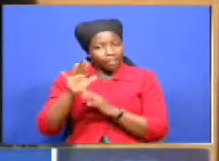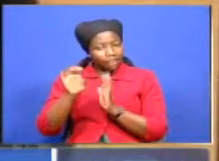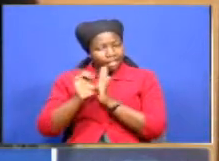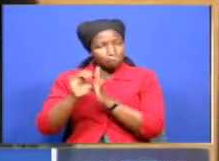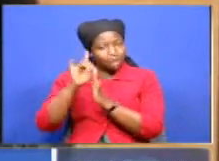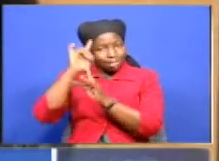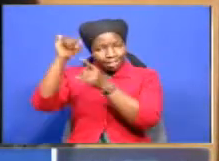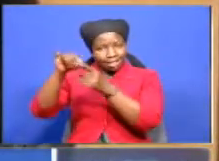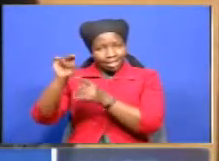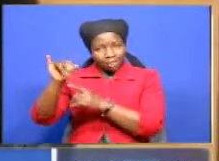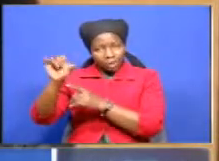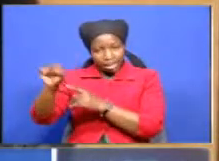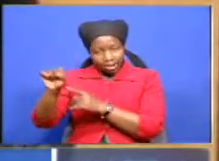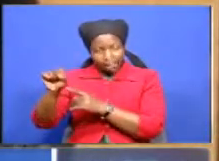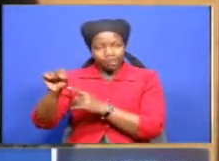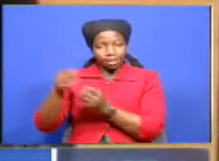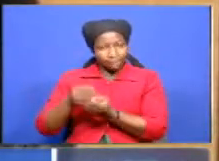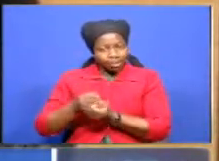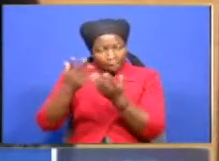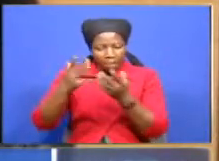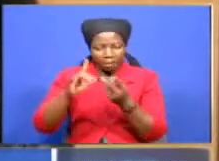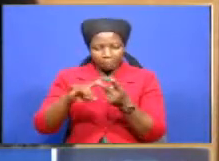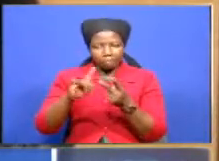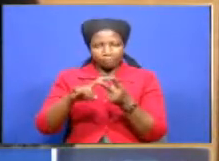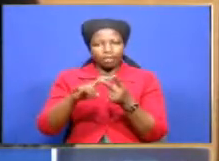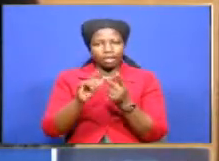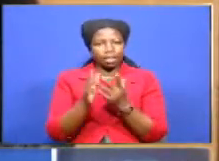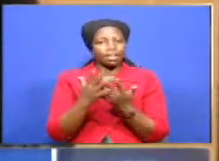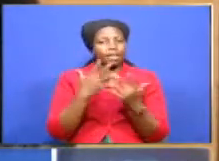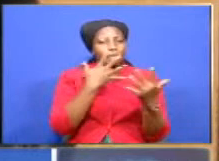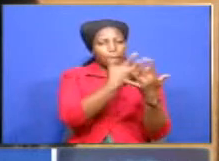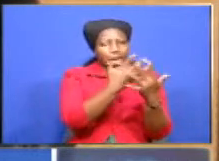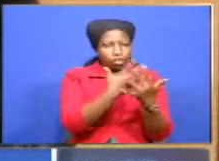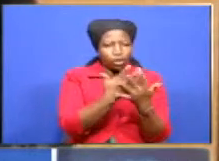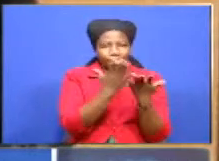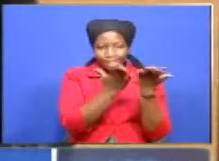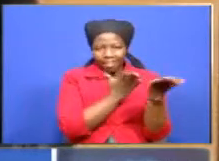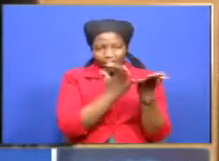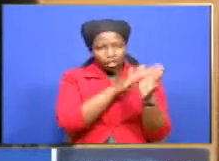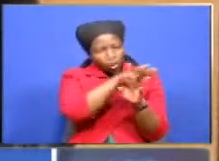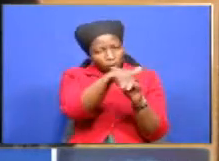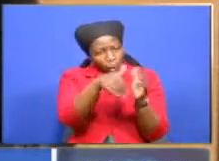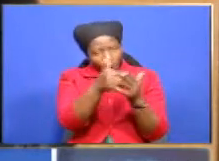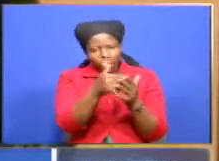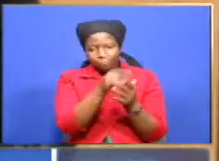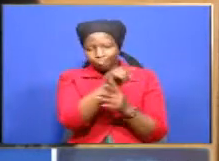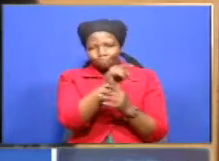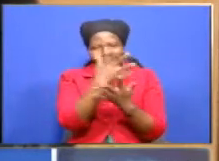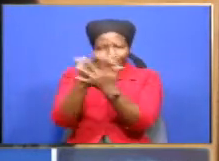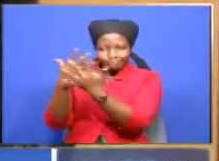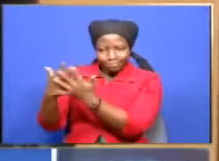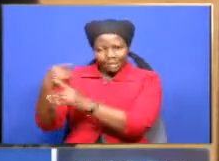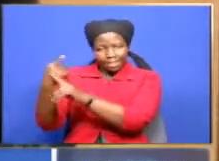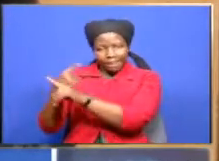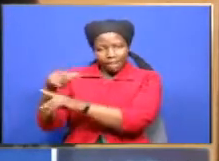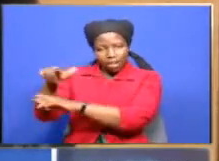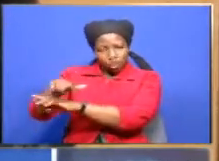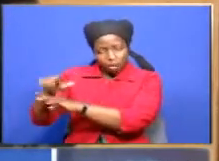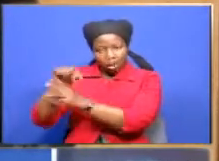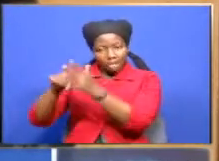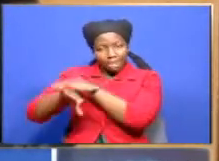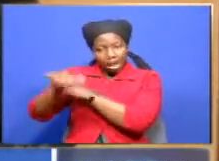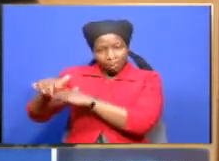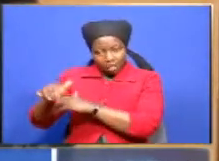supplies, the correctional services. Each of the correctional facilities in the various locations in the